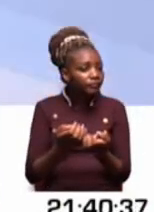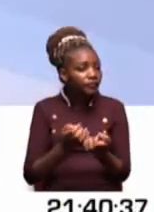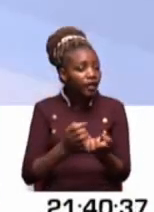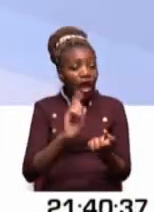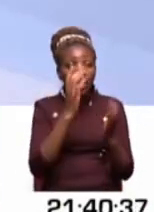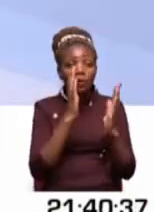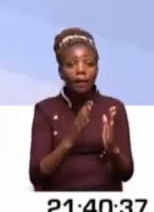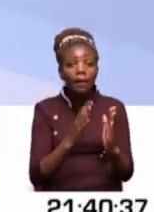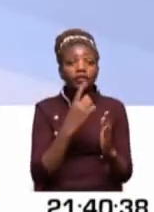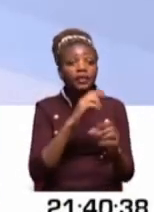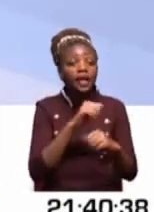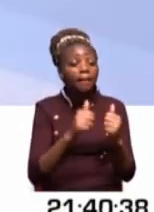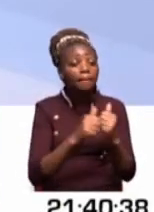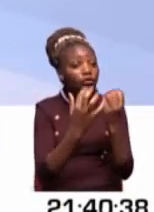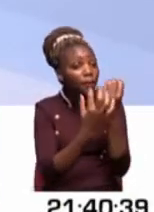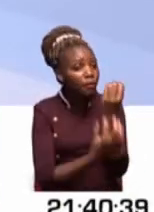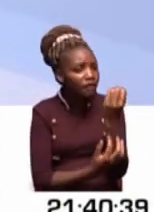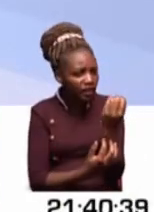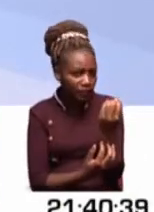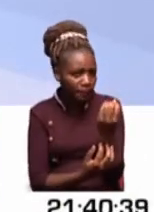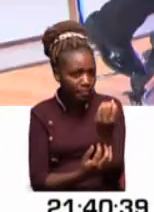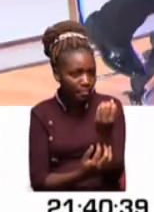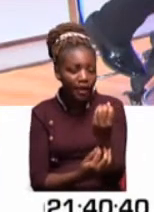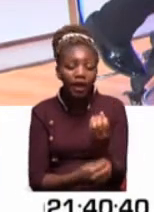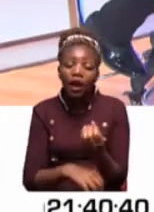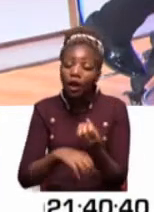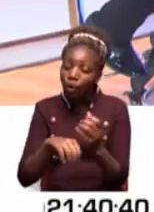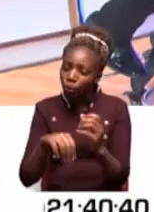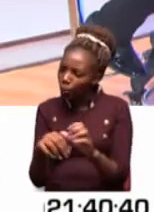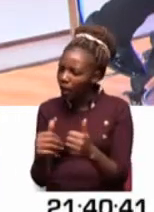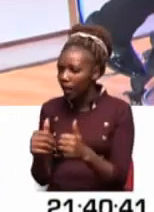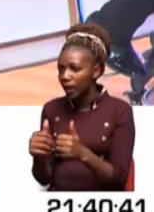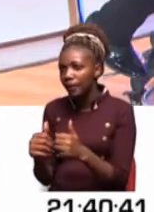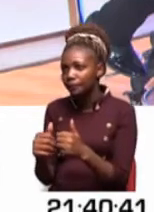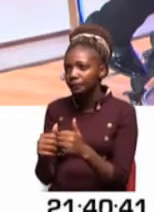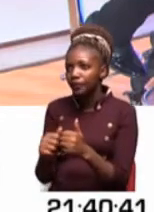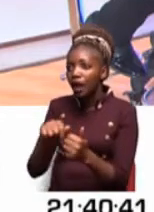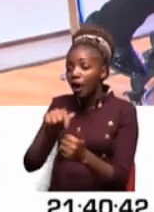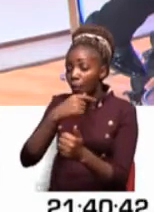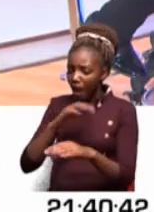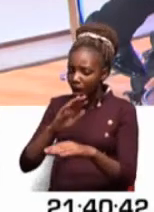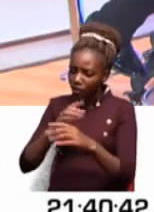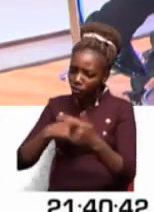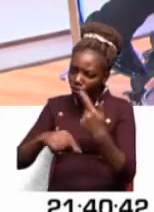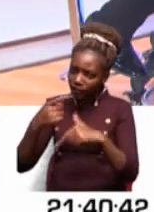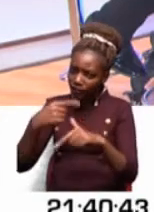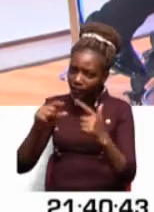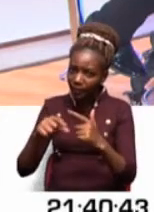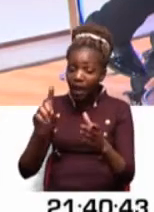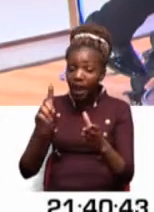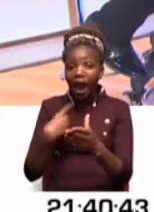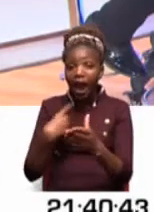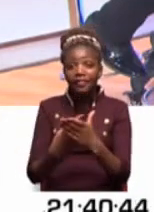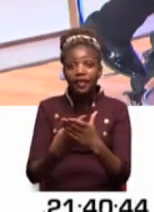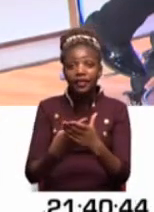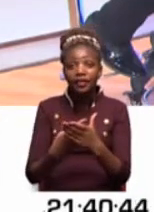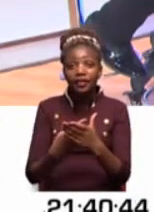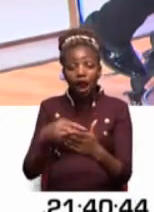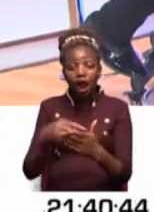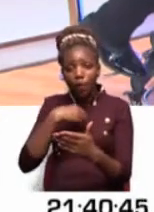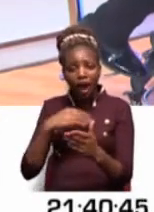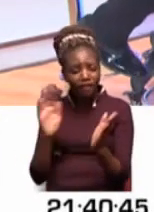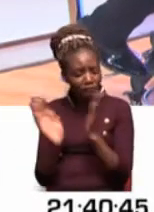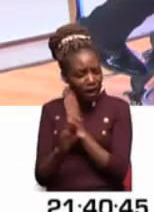policies? For poverty. The policies, the system is rigged and the policies are oppressive. There has also been misgovernance. When you